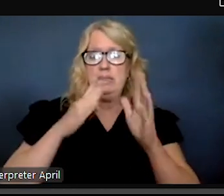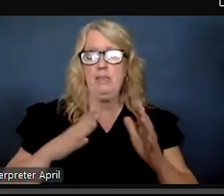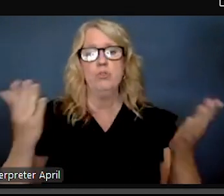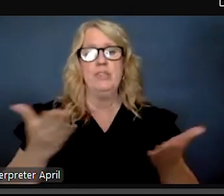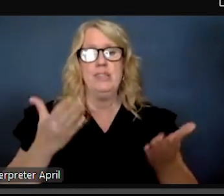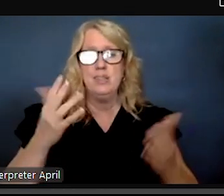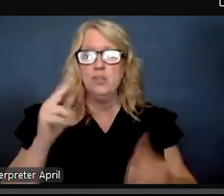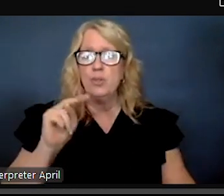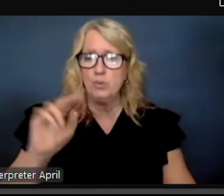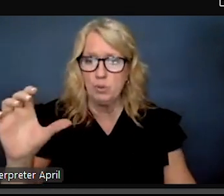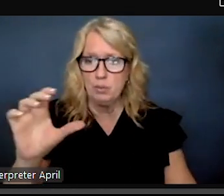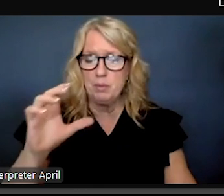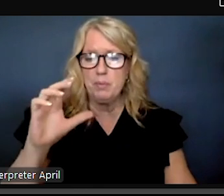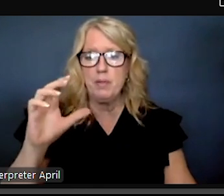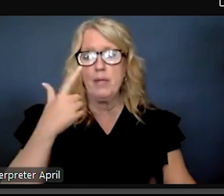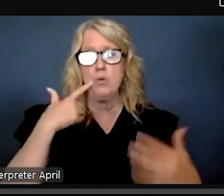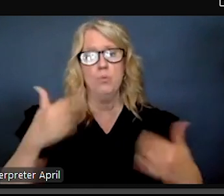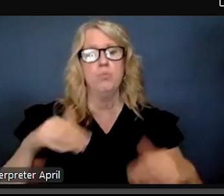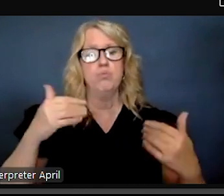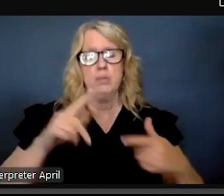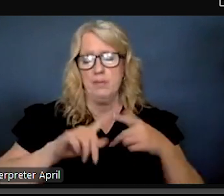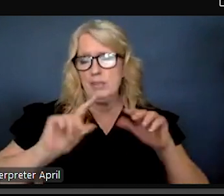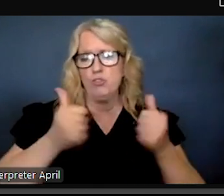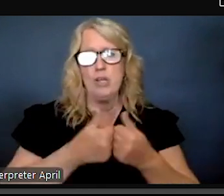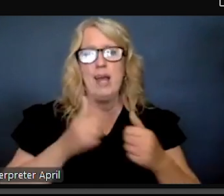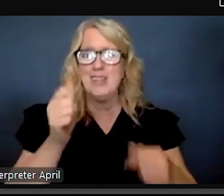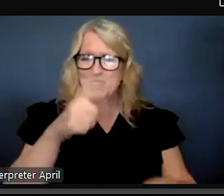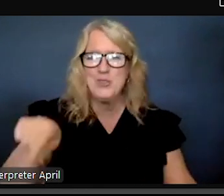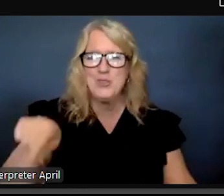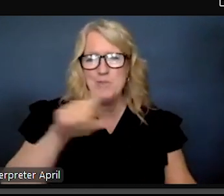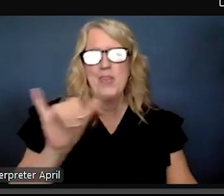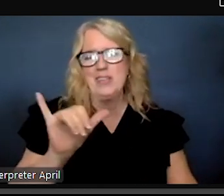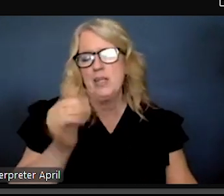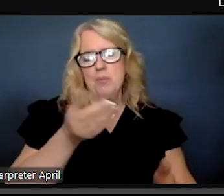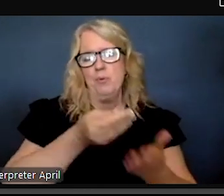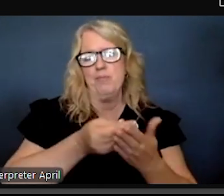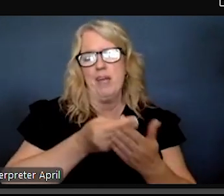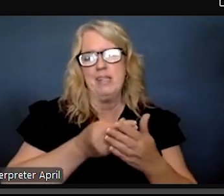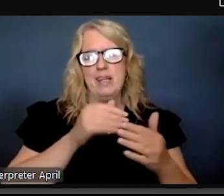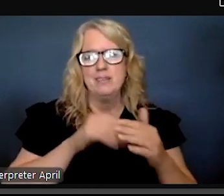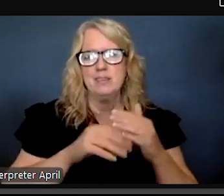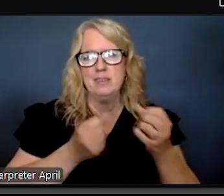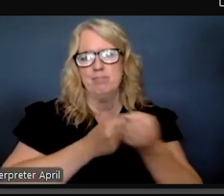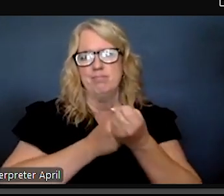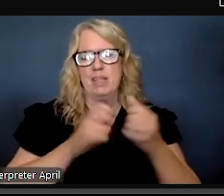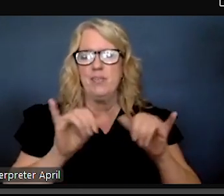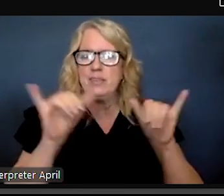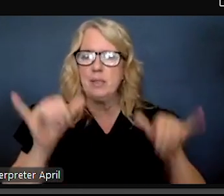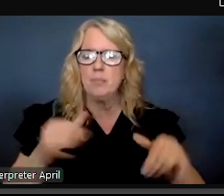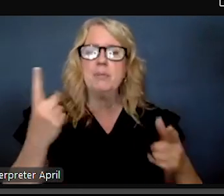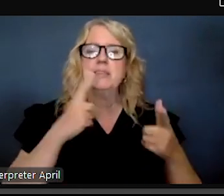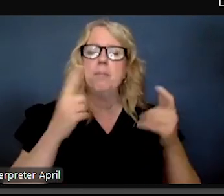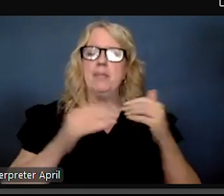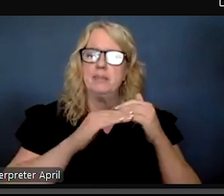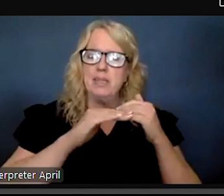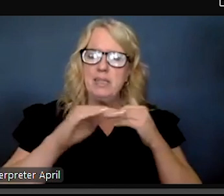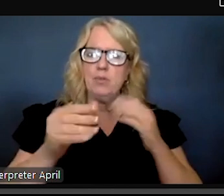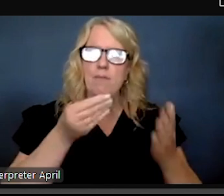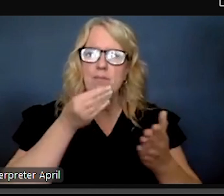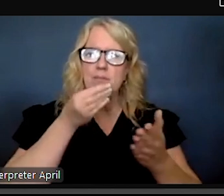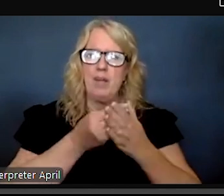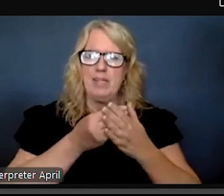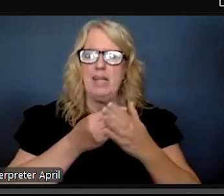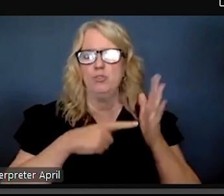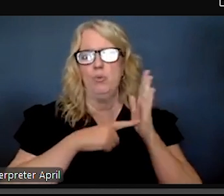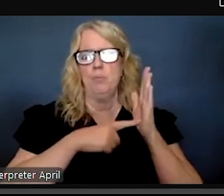here in North Carolina, the incredible challenge we have, like you all do, with financing the system. So figuring out a sustainable financial model,